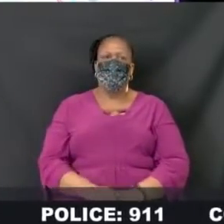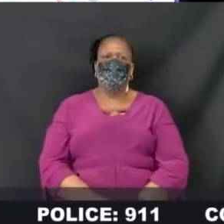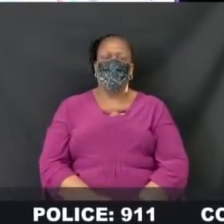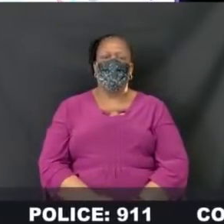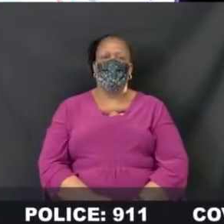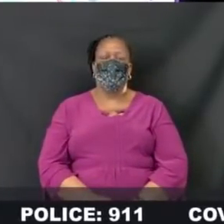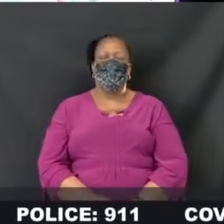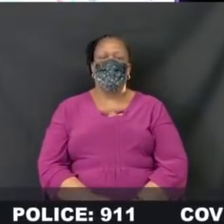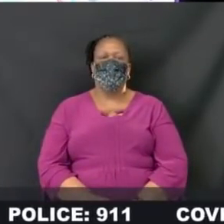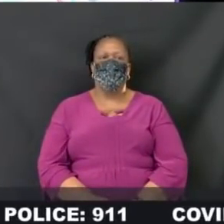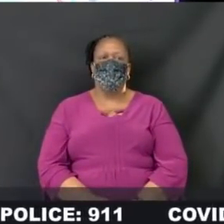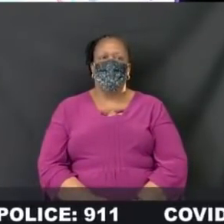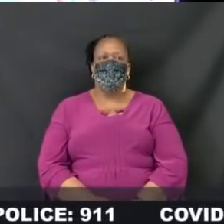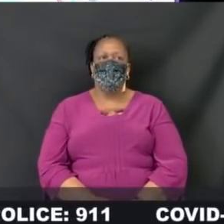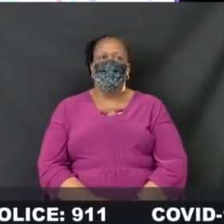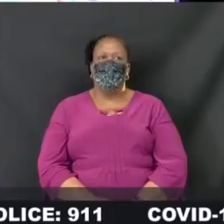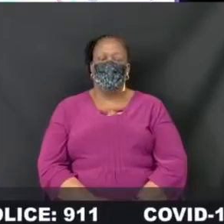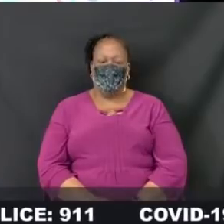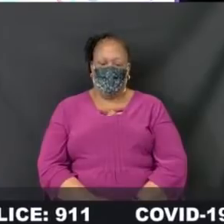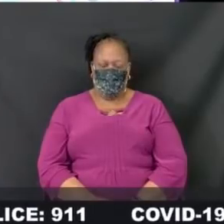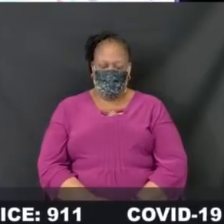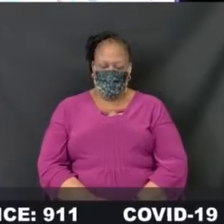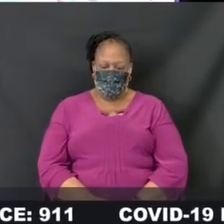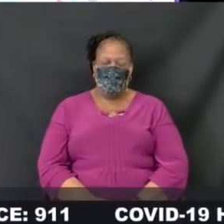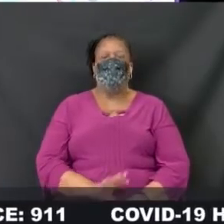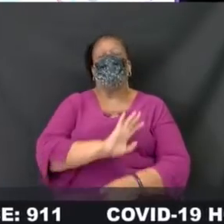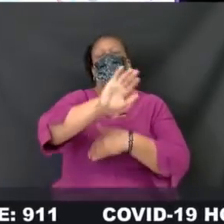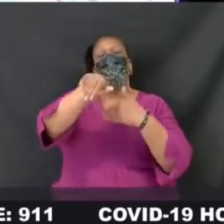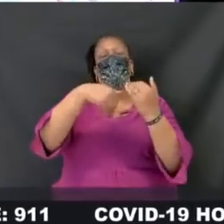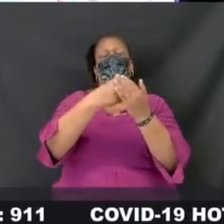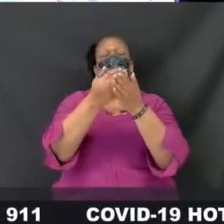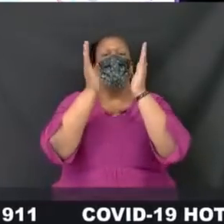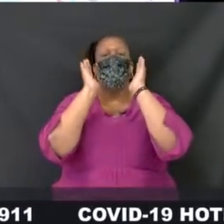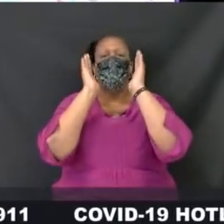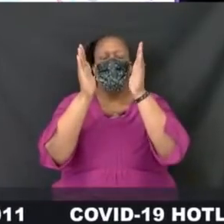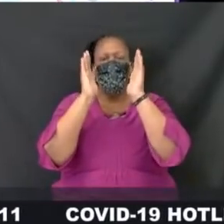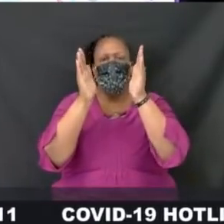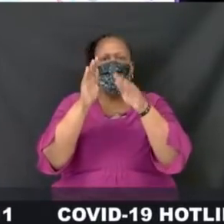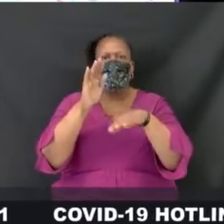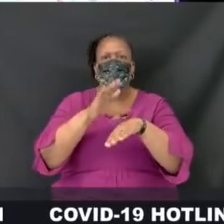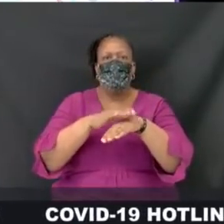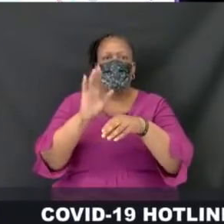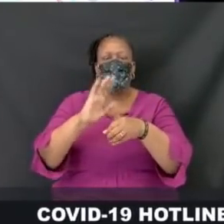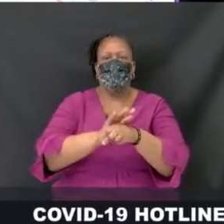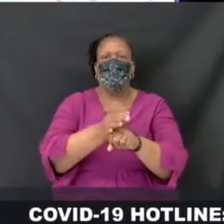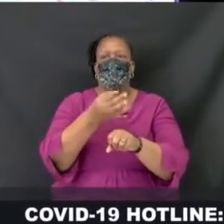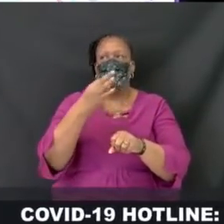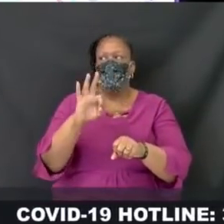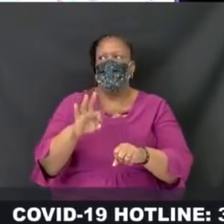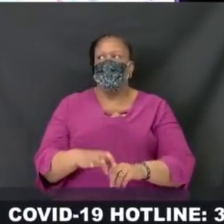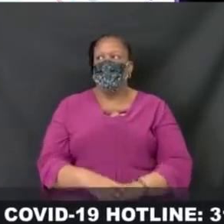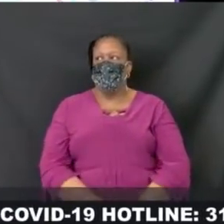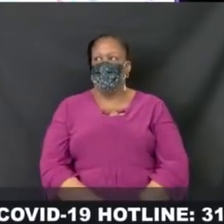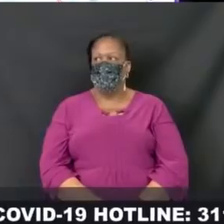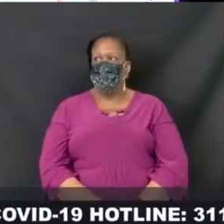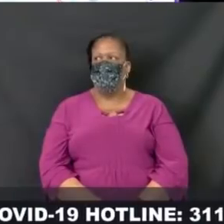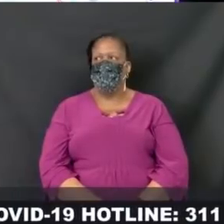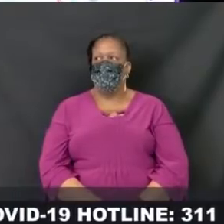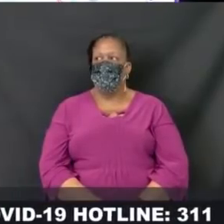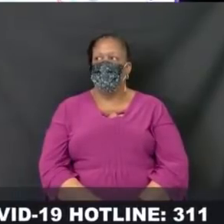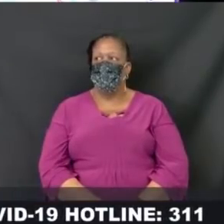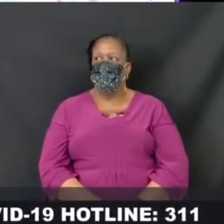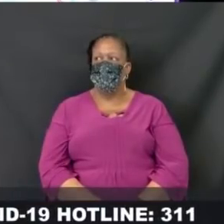with all the attention being on COVID-19 at this time, how is this impacting the Ministry of Health's